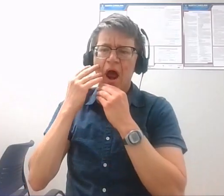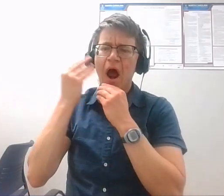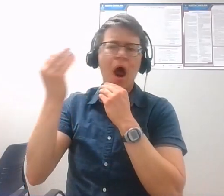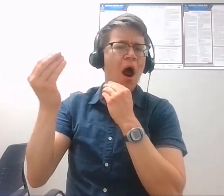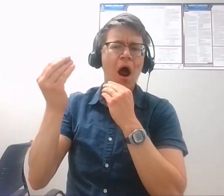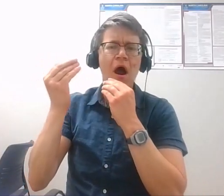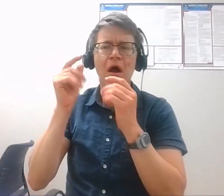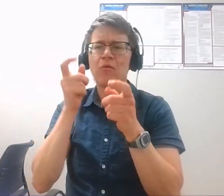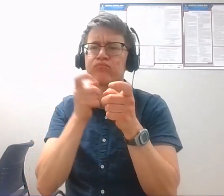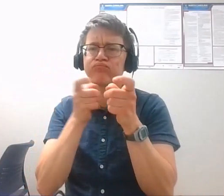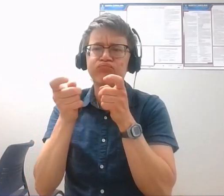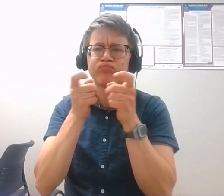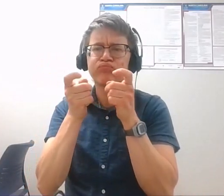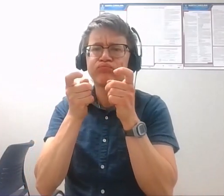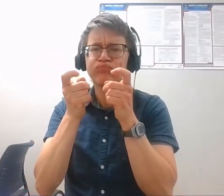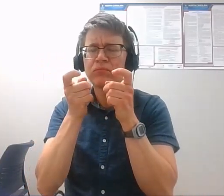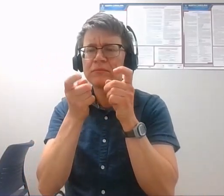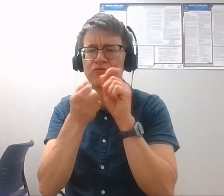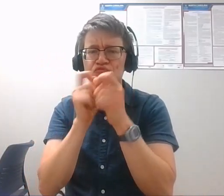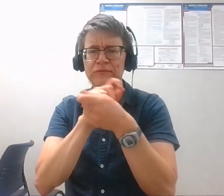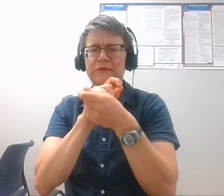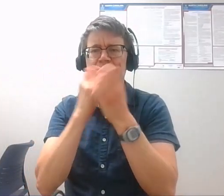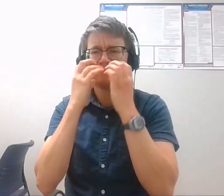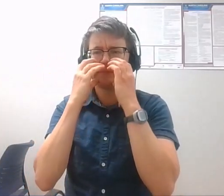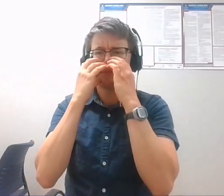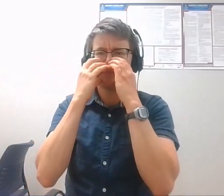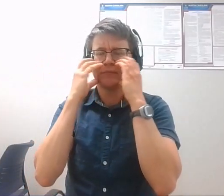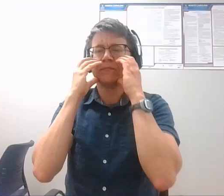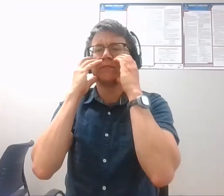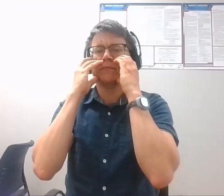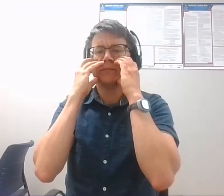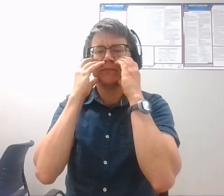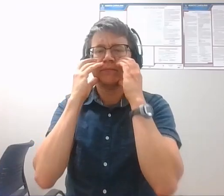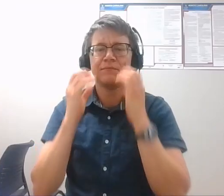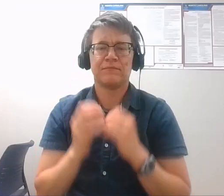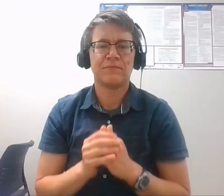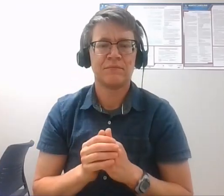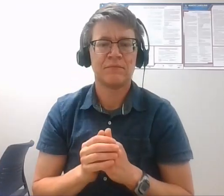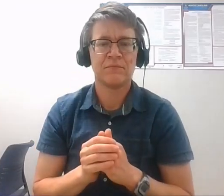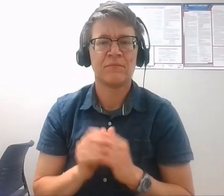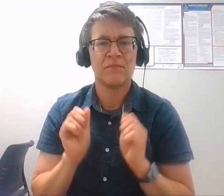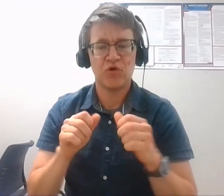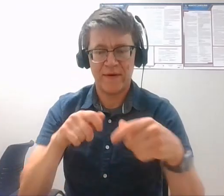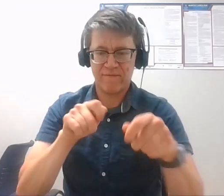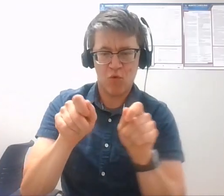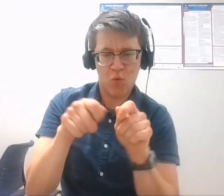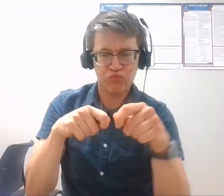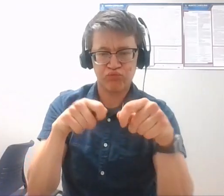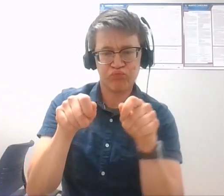edges. Respirators can be shaped to fit the face or be folded.